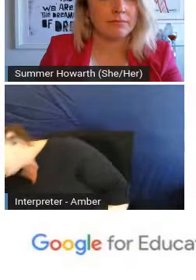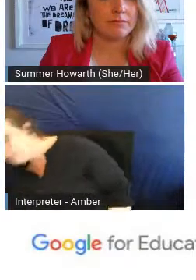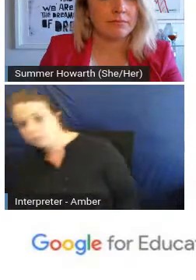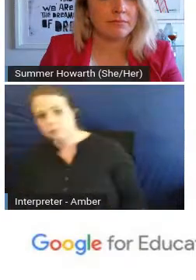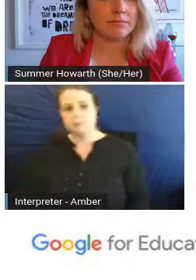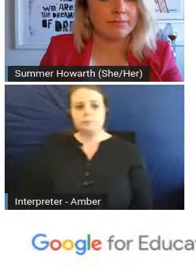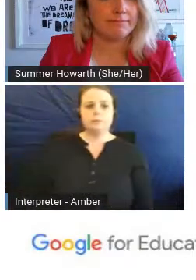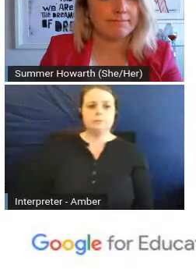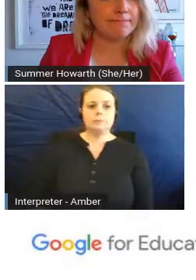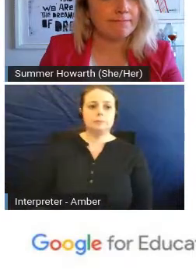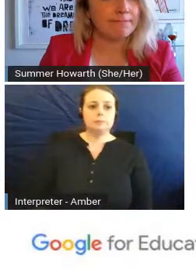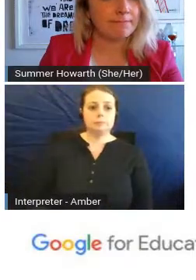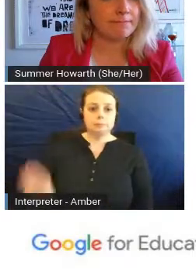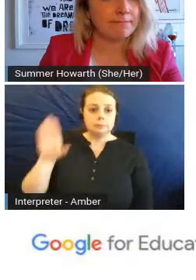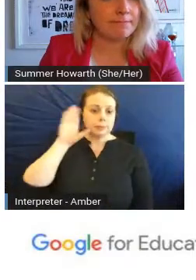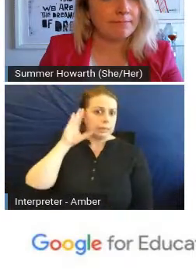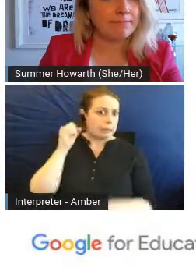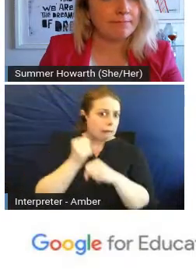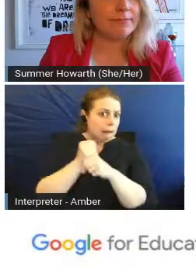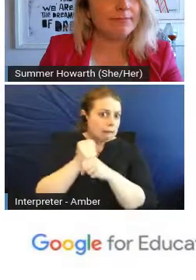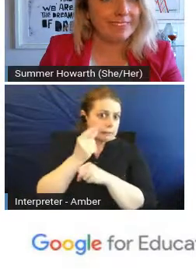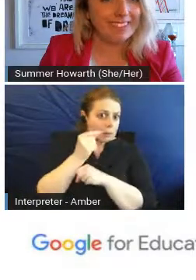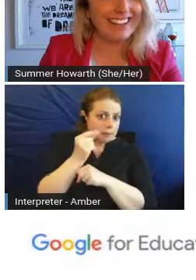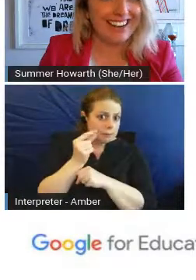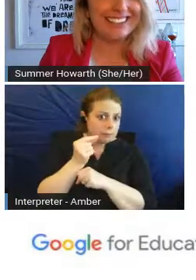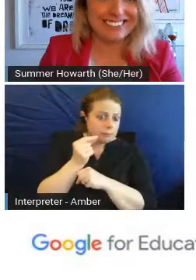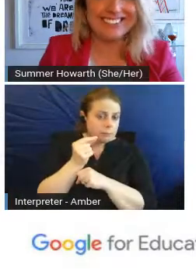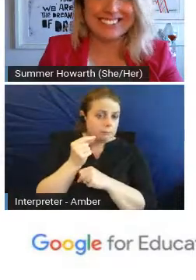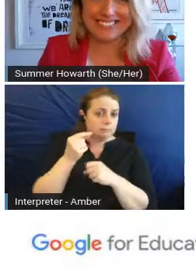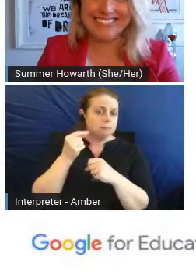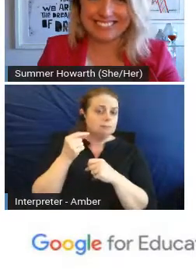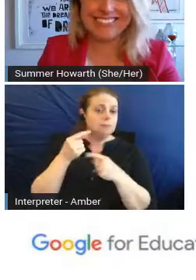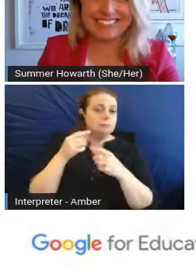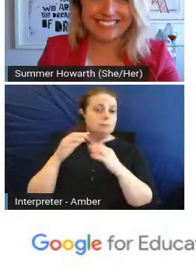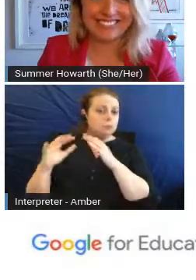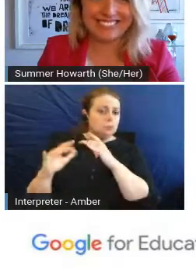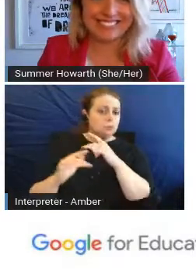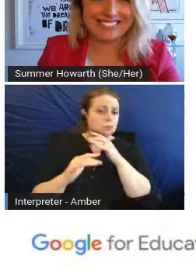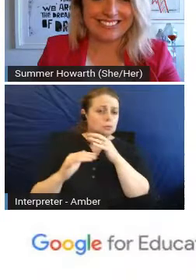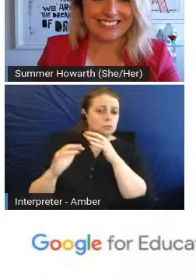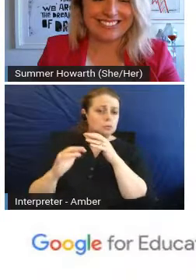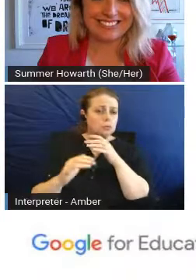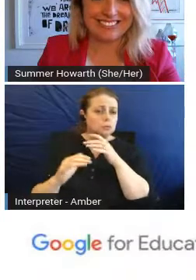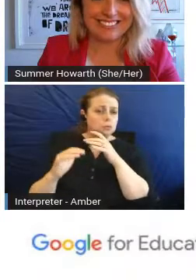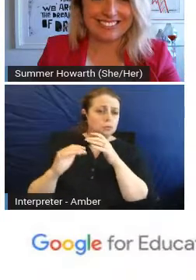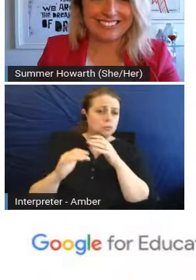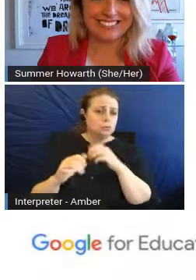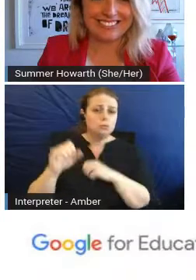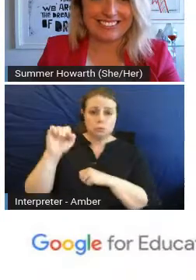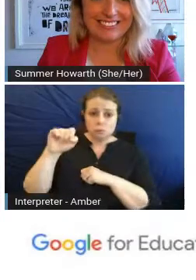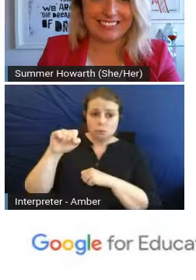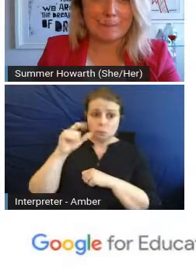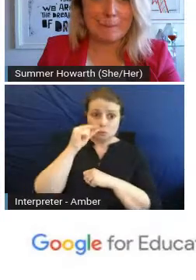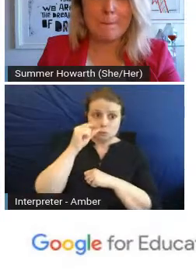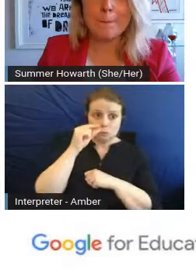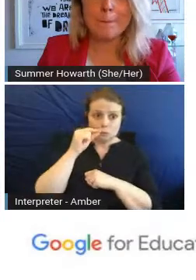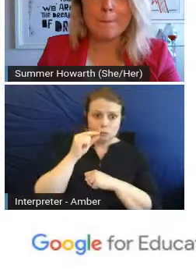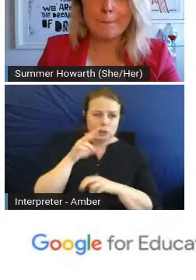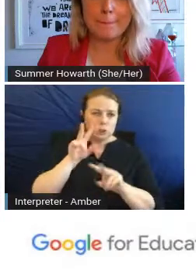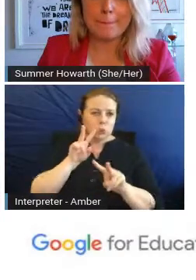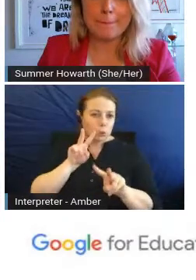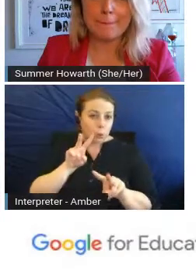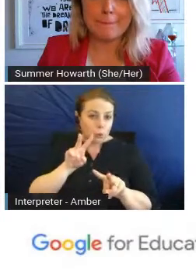Can you hear the cars and the clarinet? Yeah. Okay, good. Let's just watch for a second.